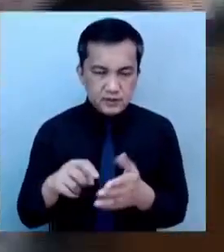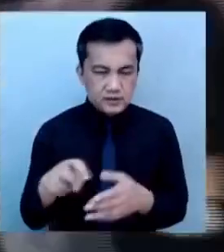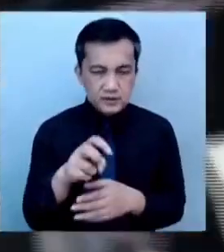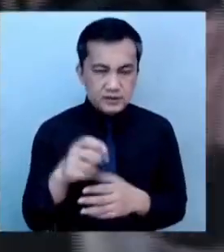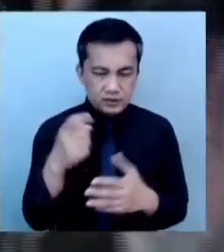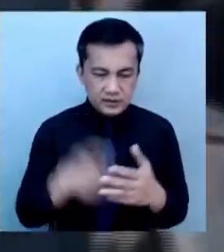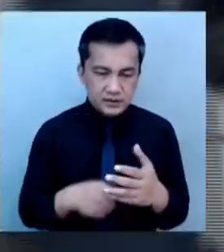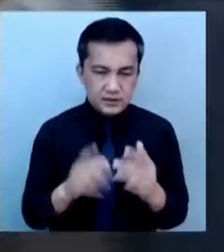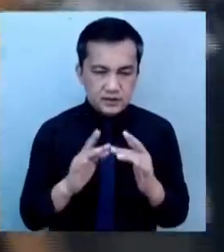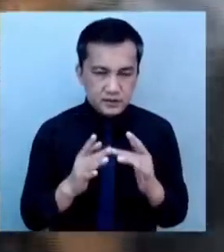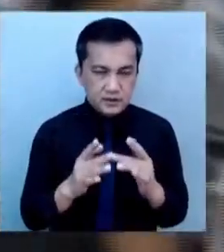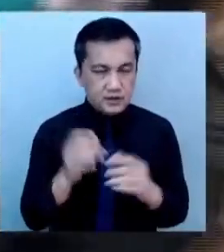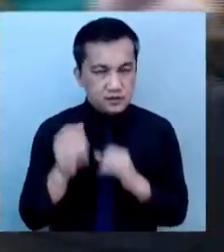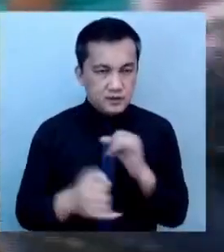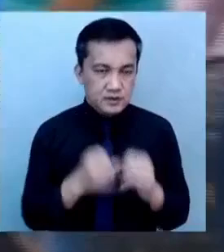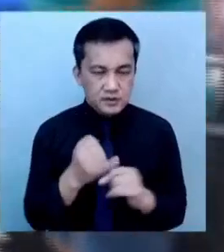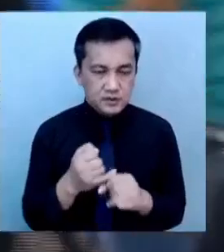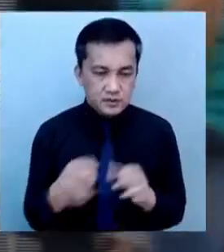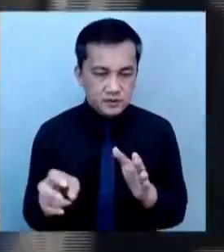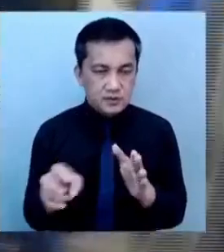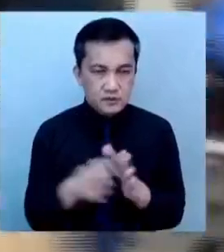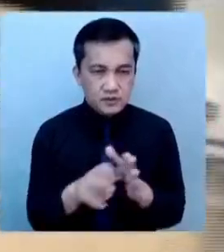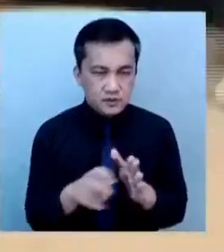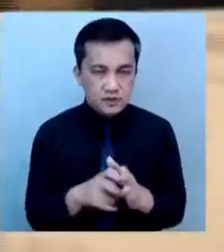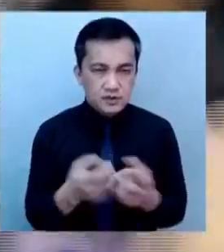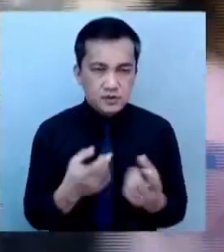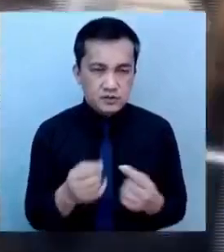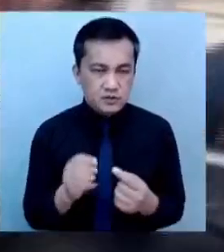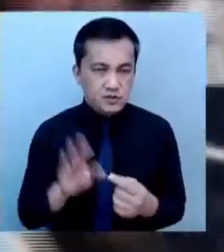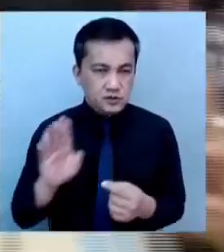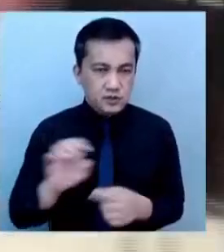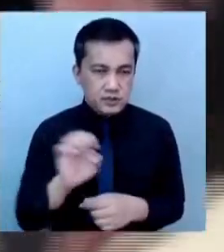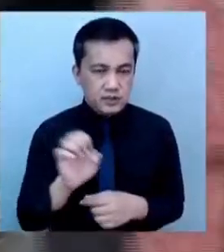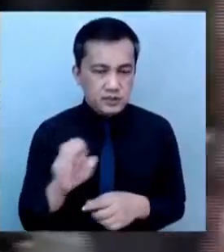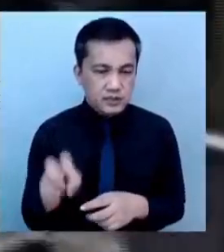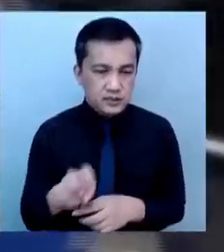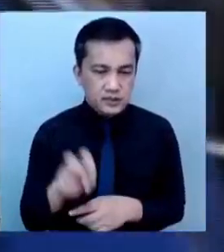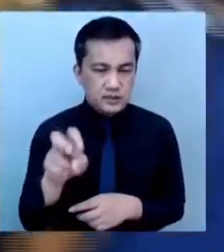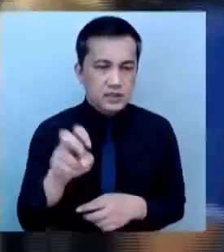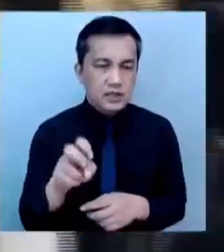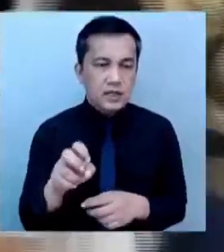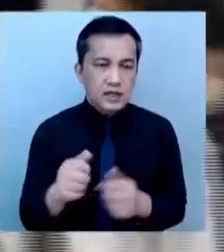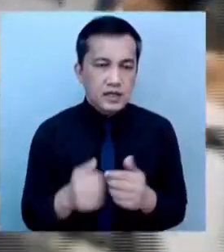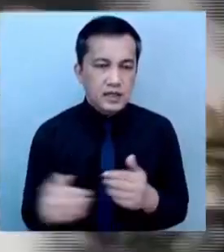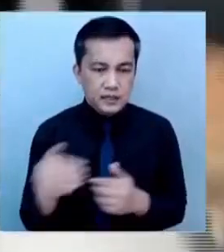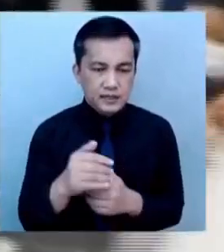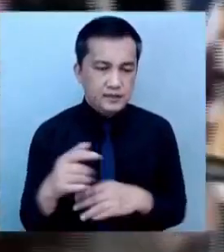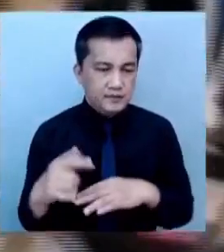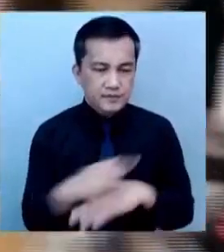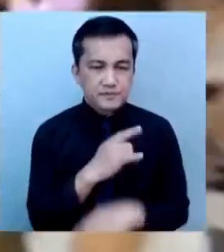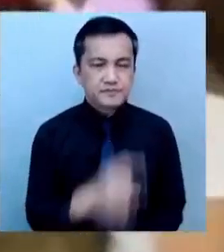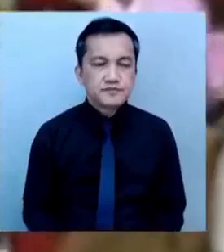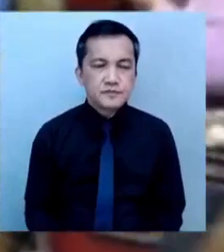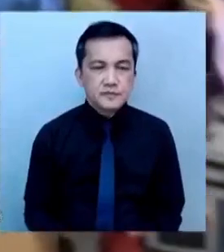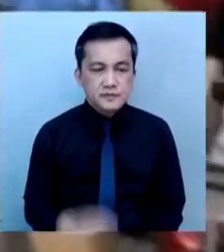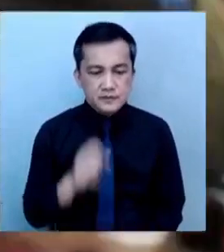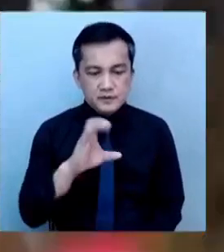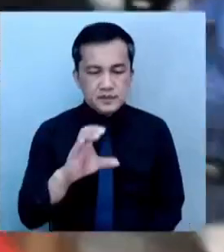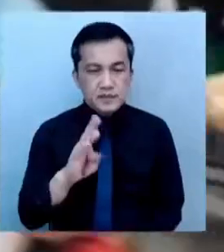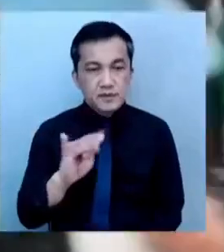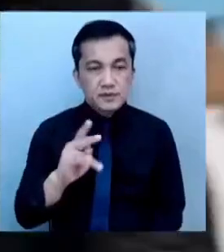for international passengers, accomplish their e-travel ahead of their flight. Meanwhile, Secretary Bautista welcomes